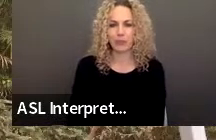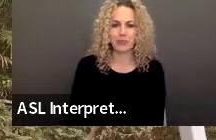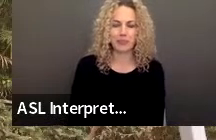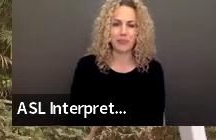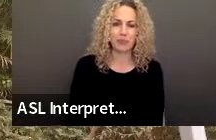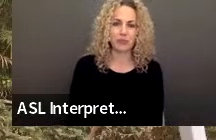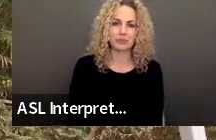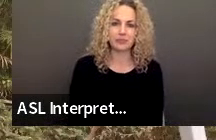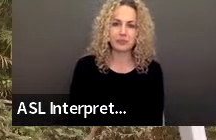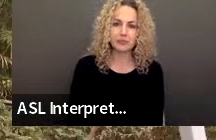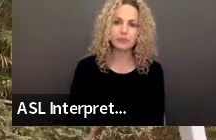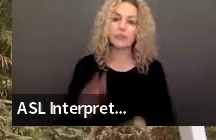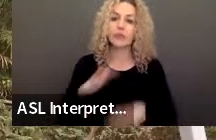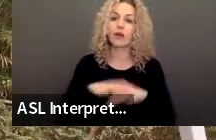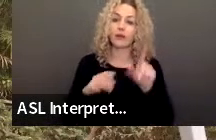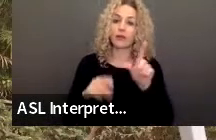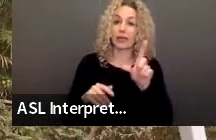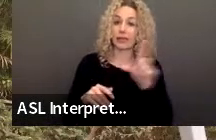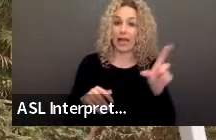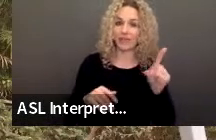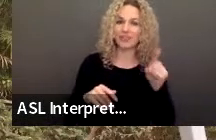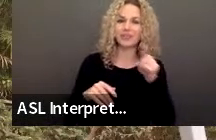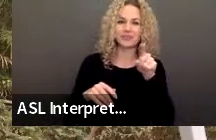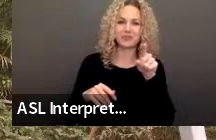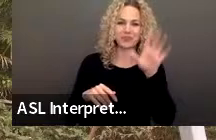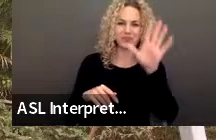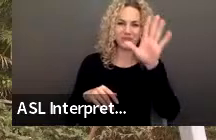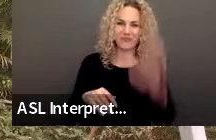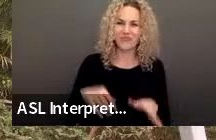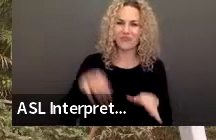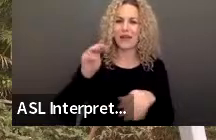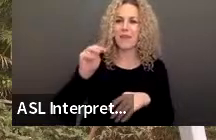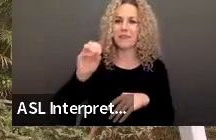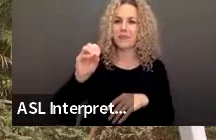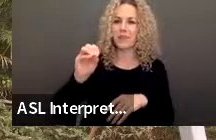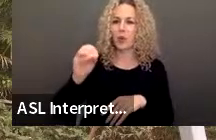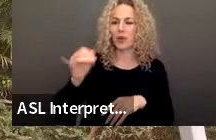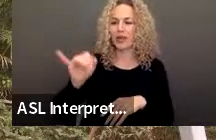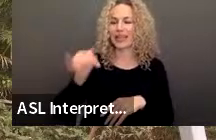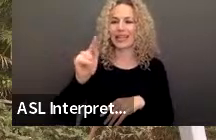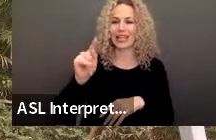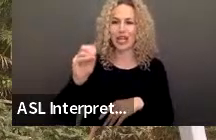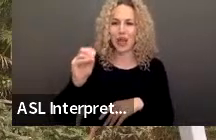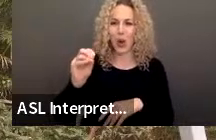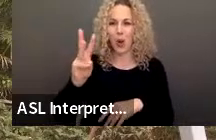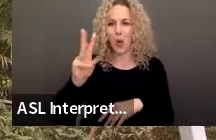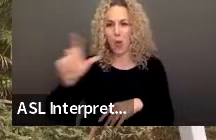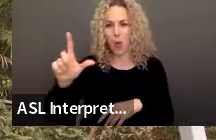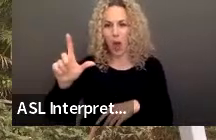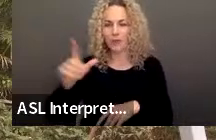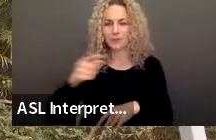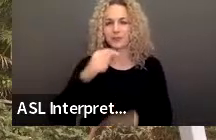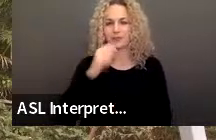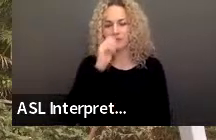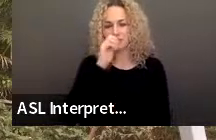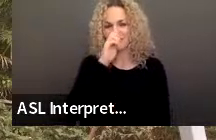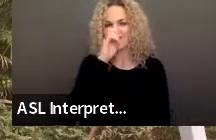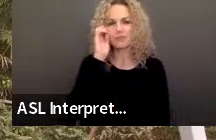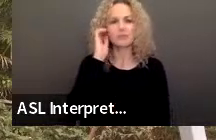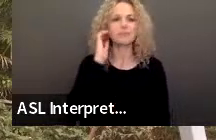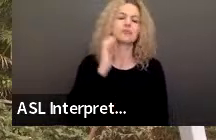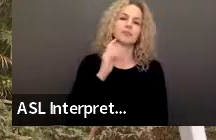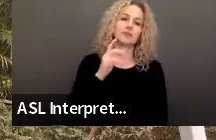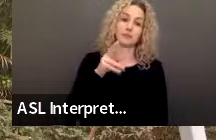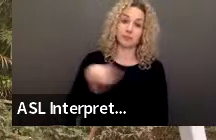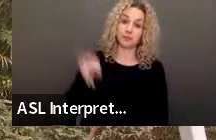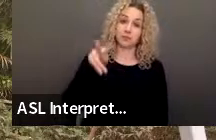So on the left is actually our mojito wall. I forgot I had this slide here. So for those of you who are